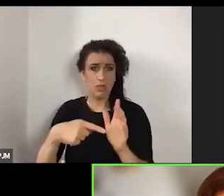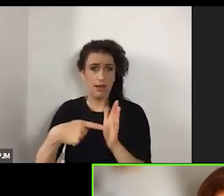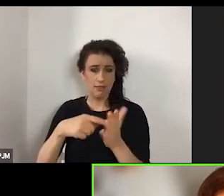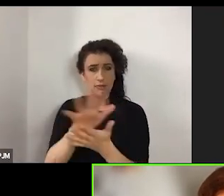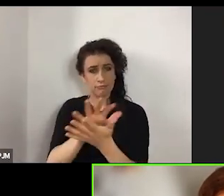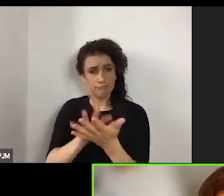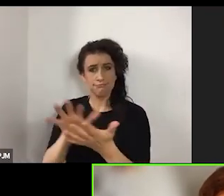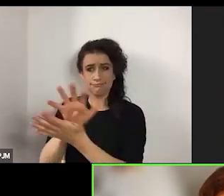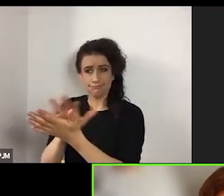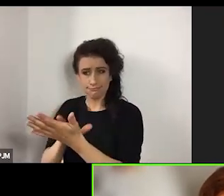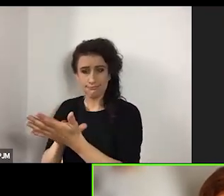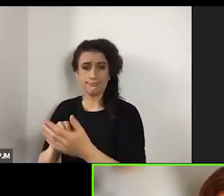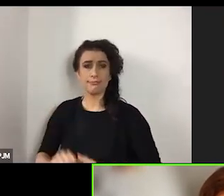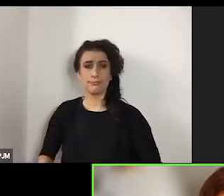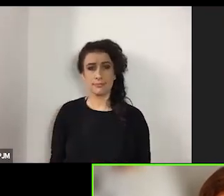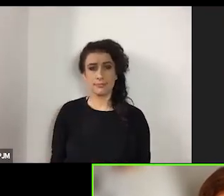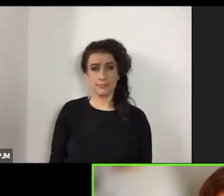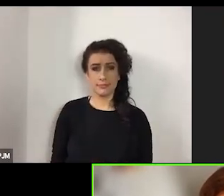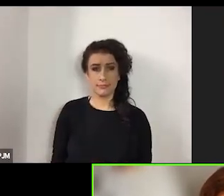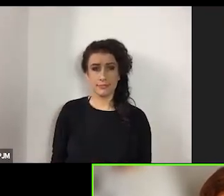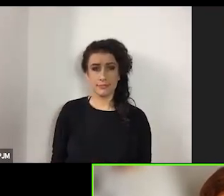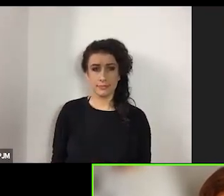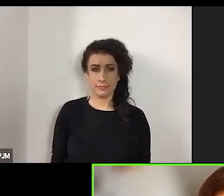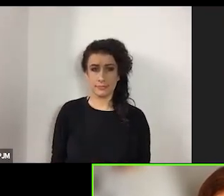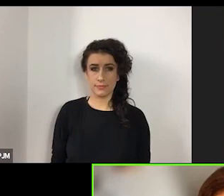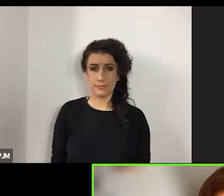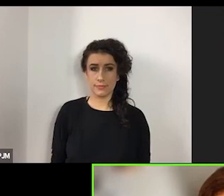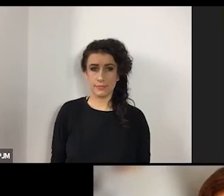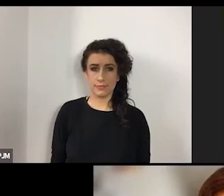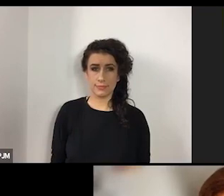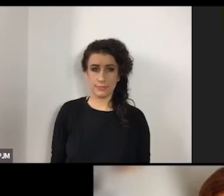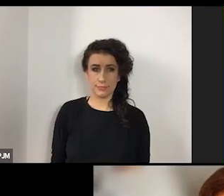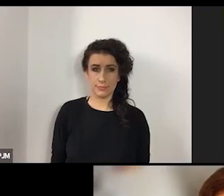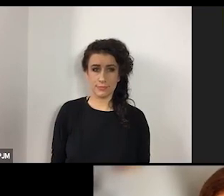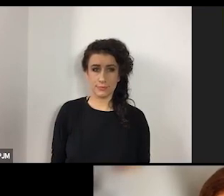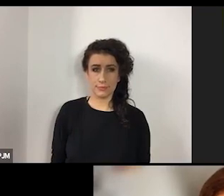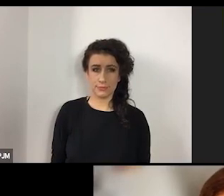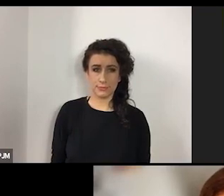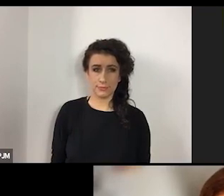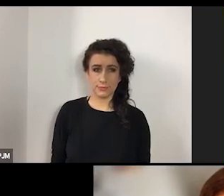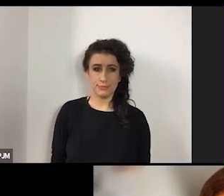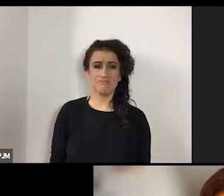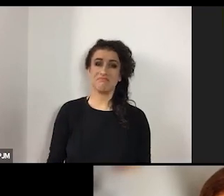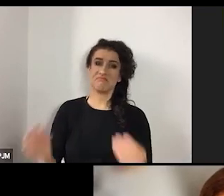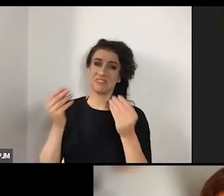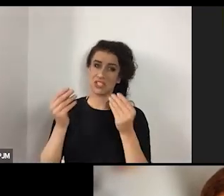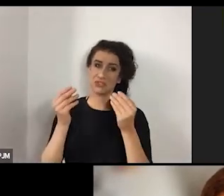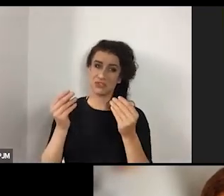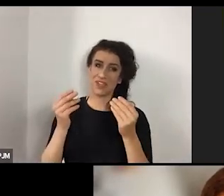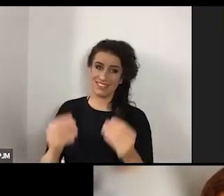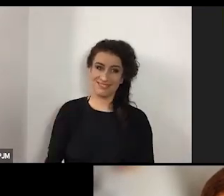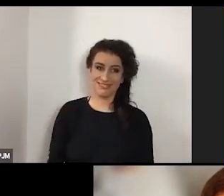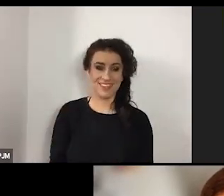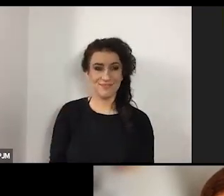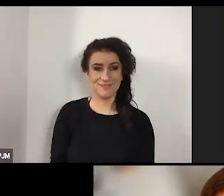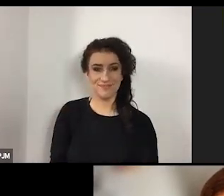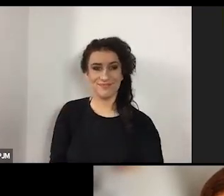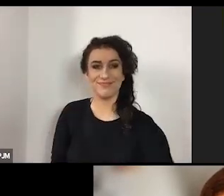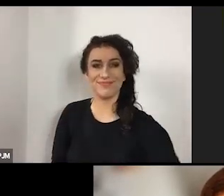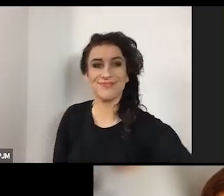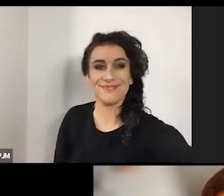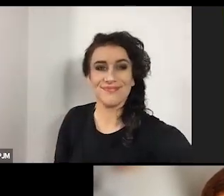guideline to approach this topic. Great. We have like